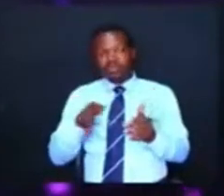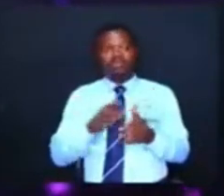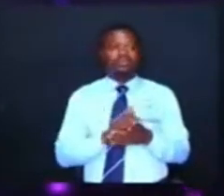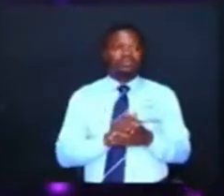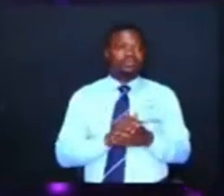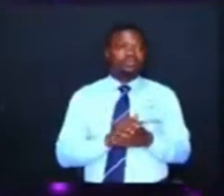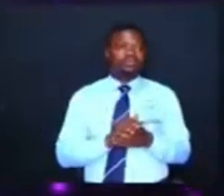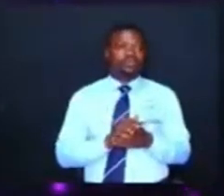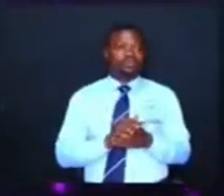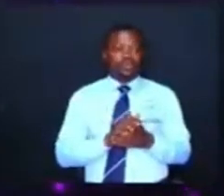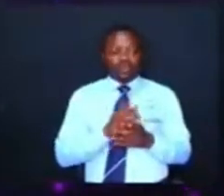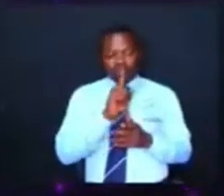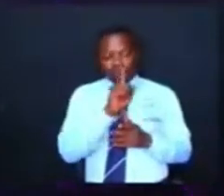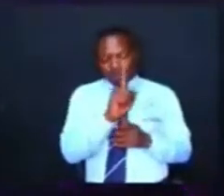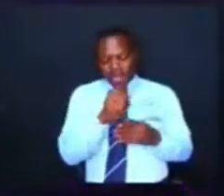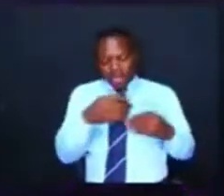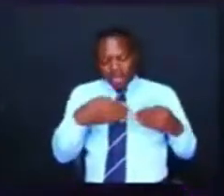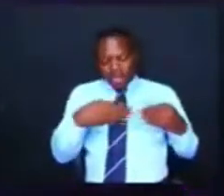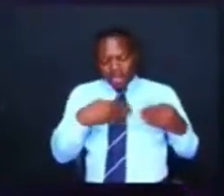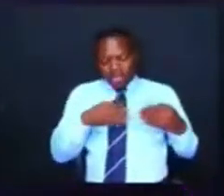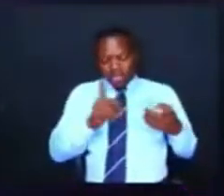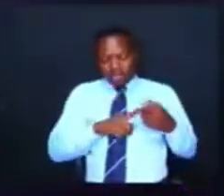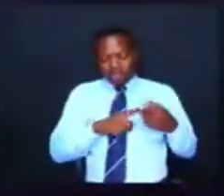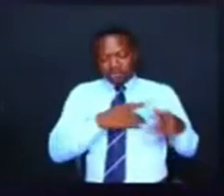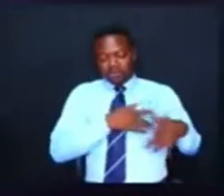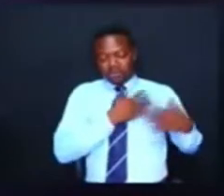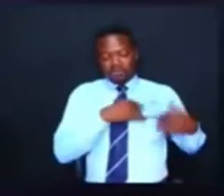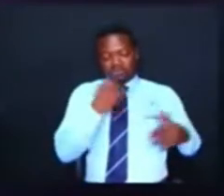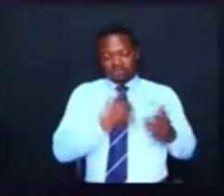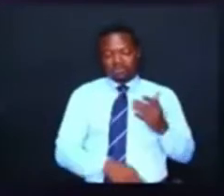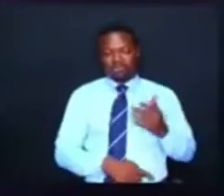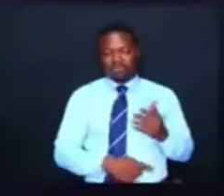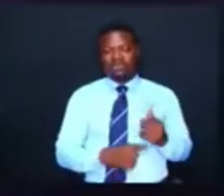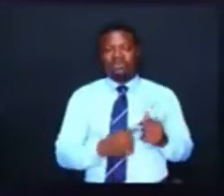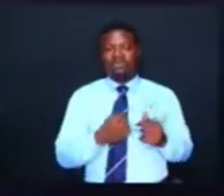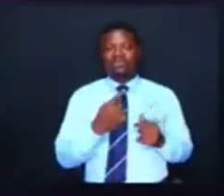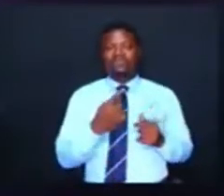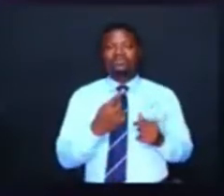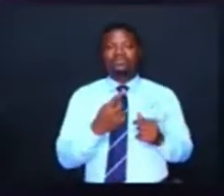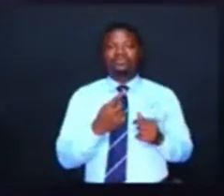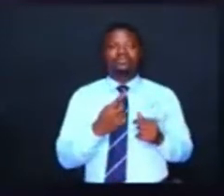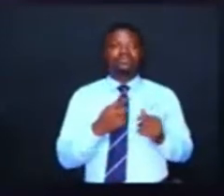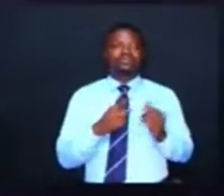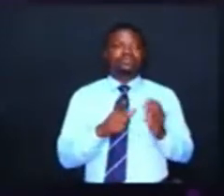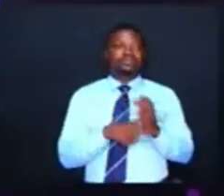One major gate to the heart is the mouth gate.